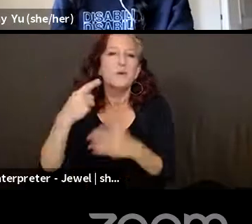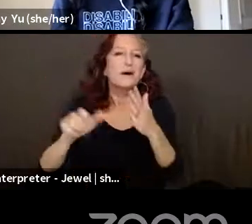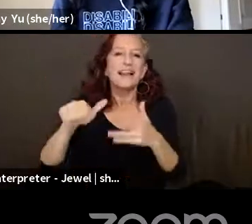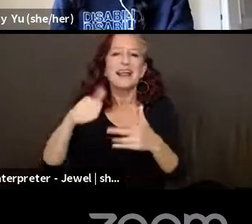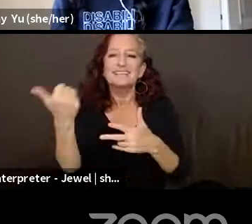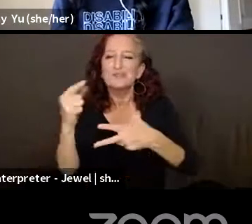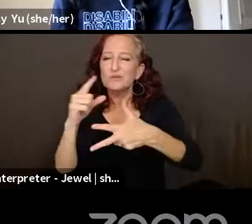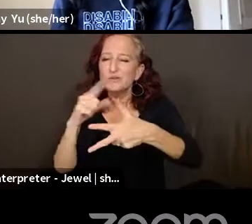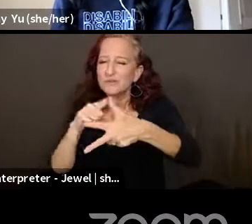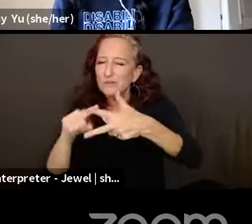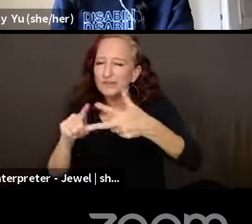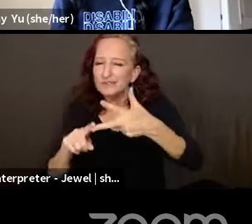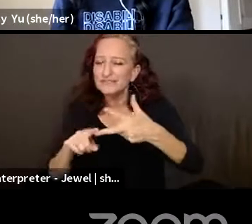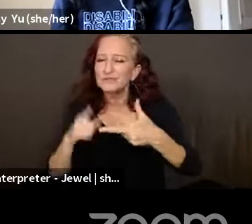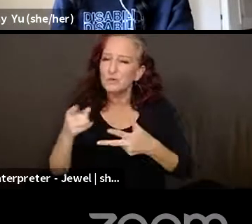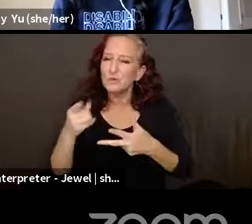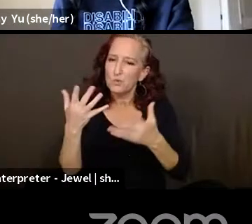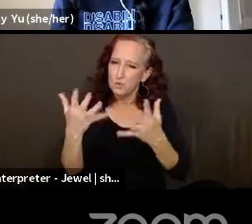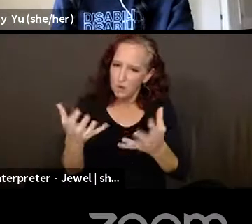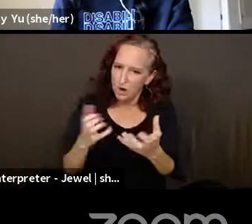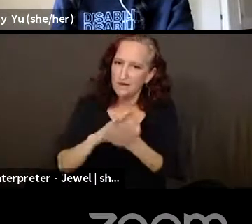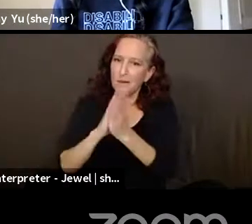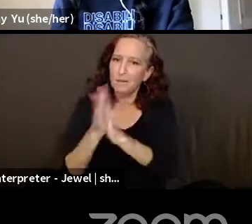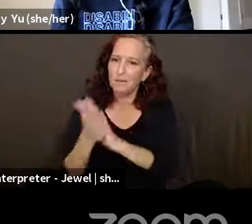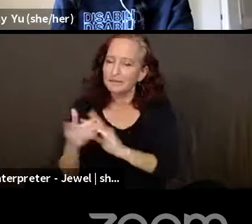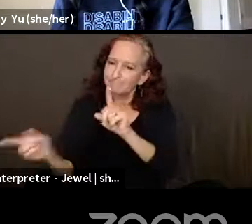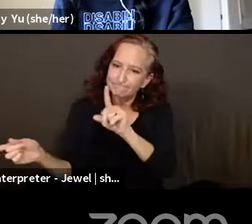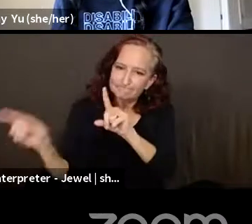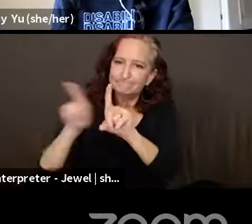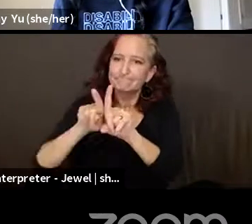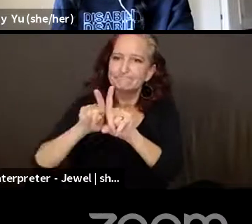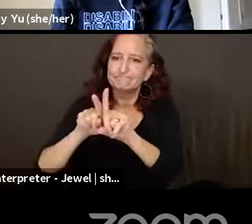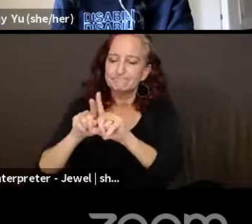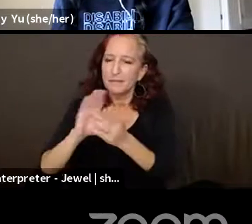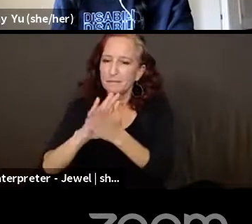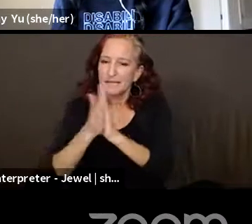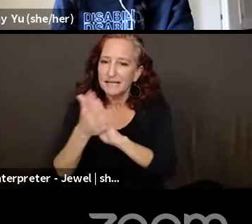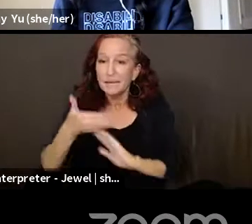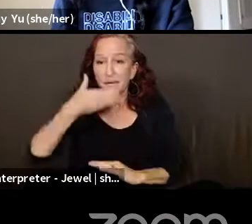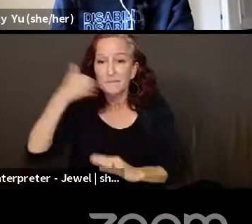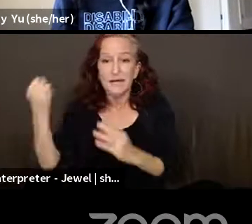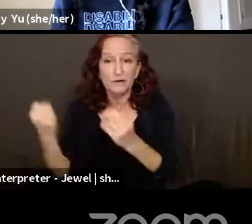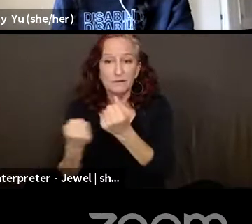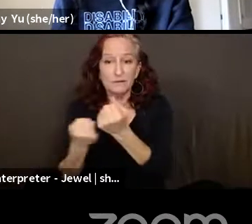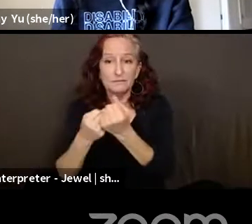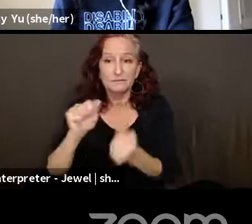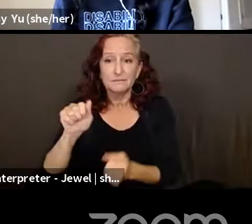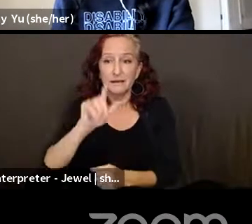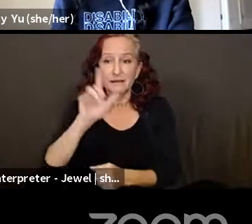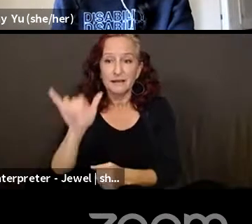3 words. What do you think about when you really are working to be a good ally?